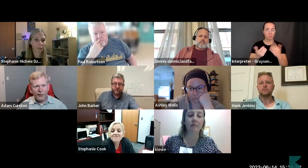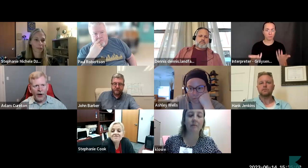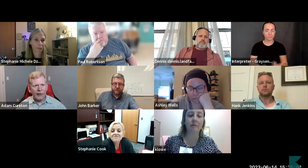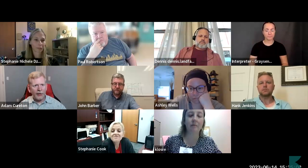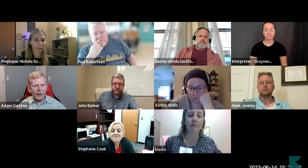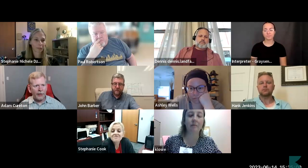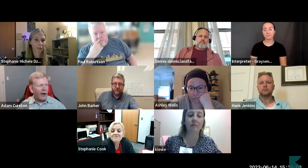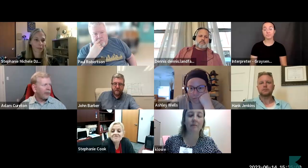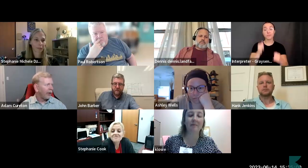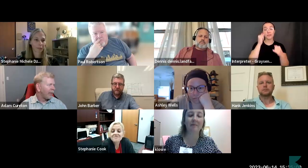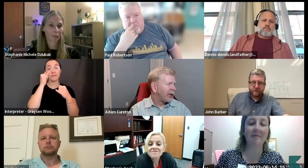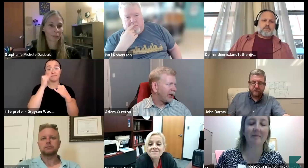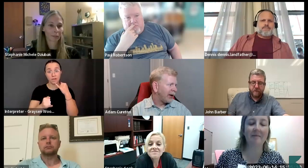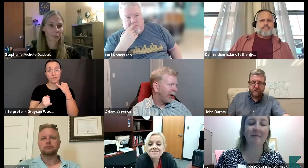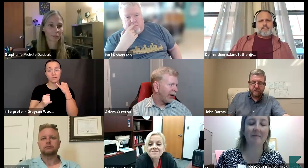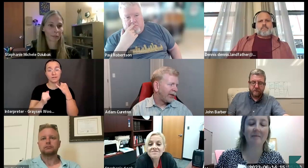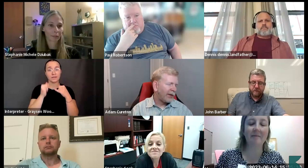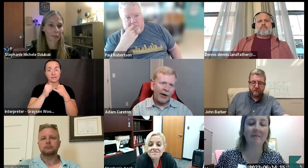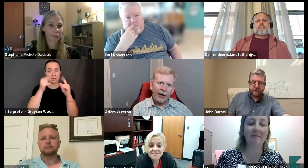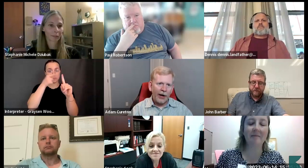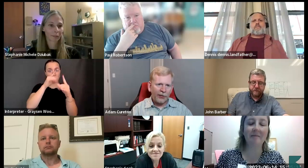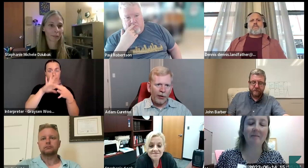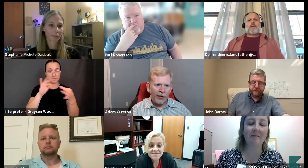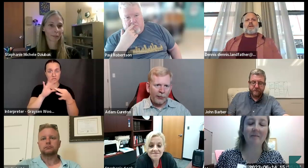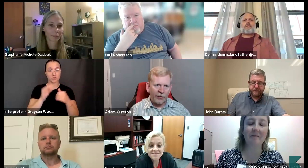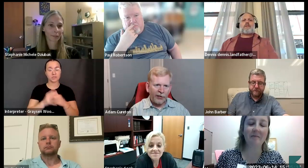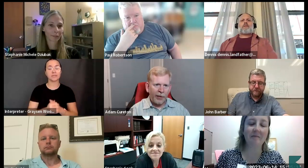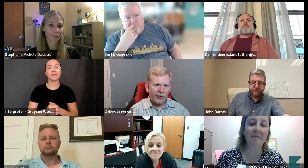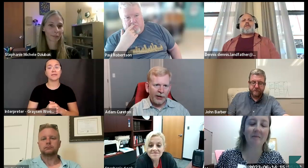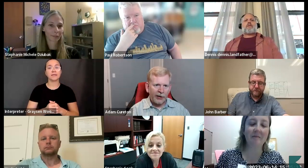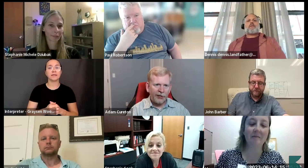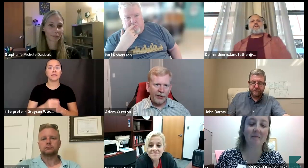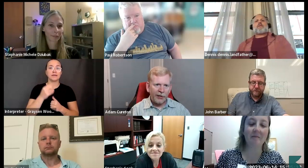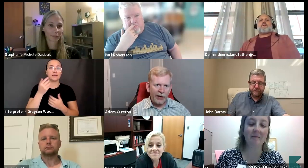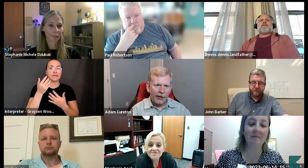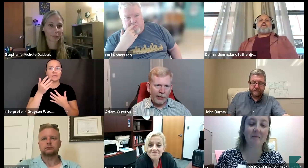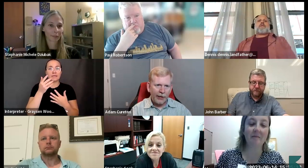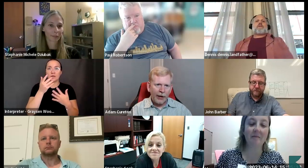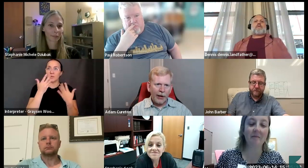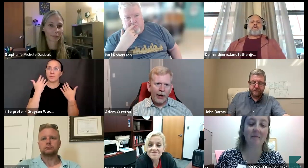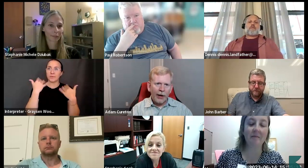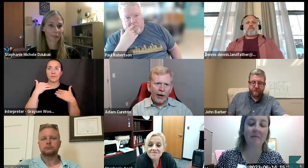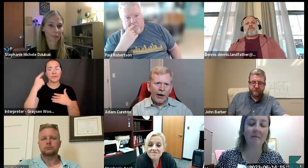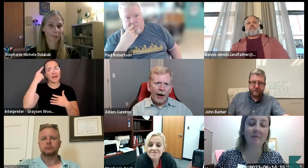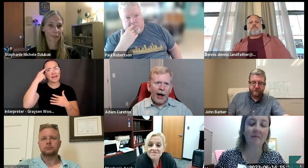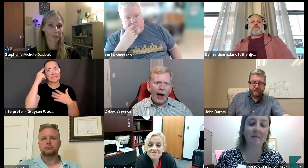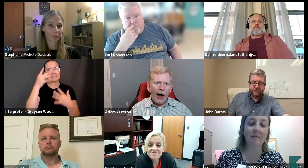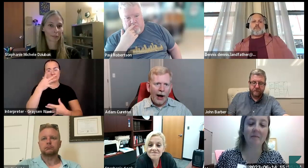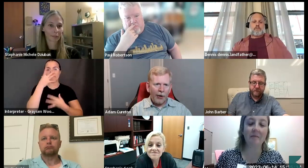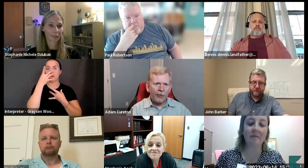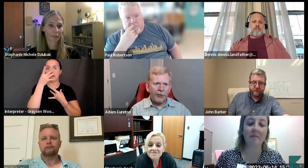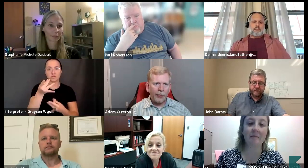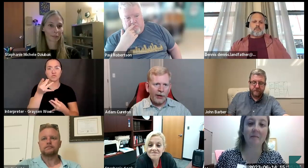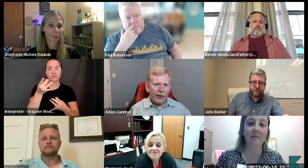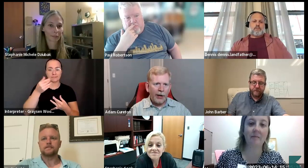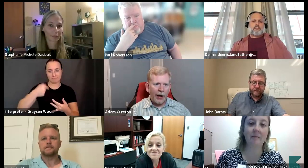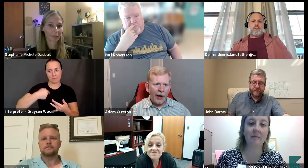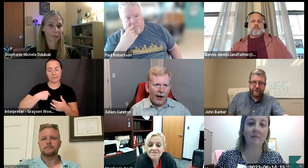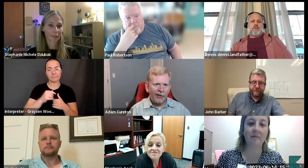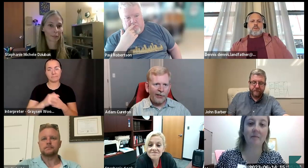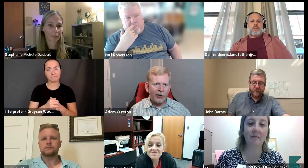And then finally, the last point I'll mention is one that's sort of especially interesting to me. How do